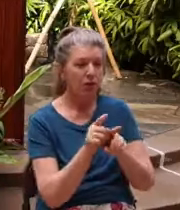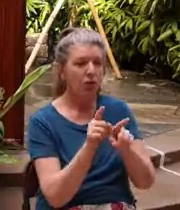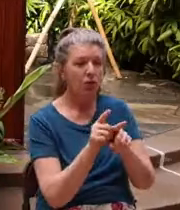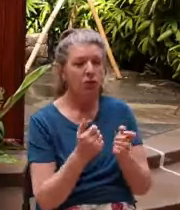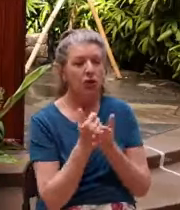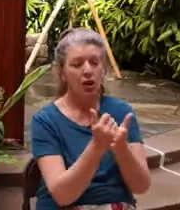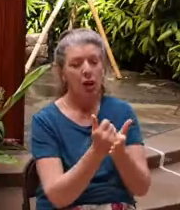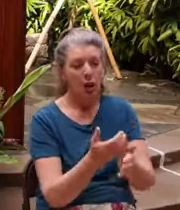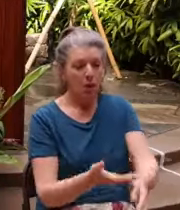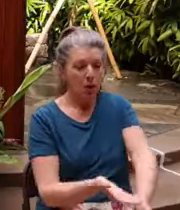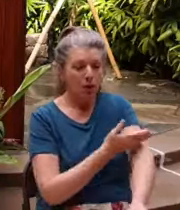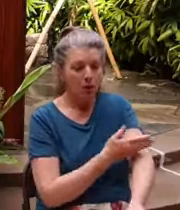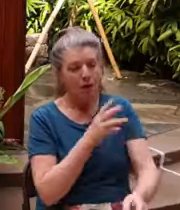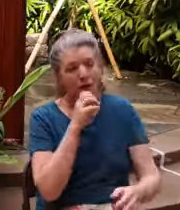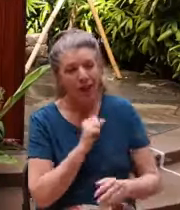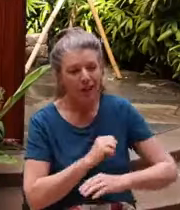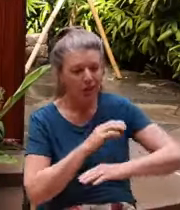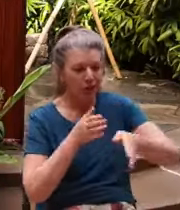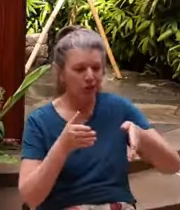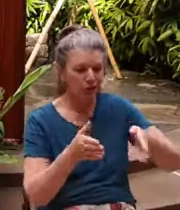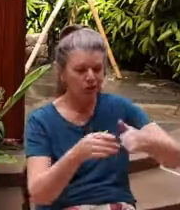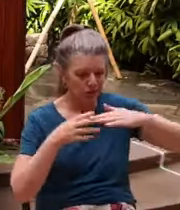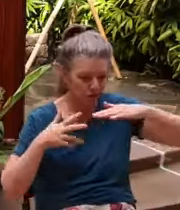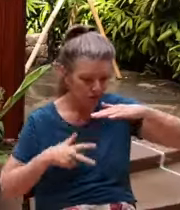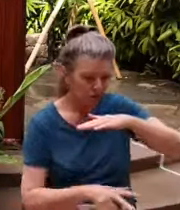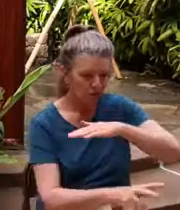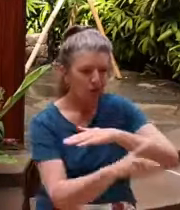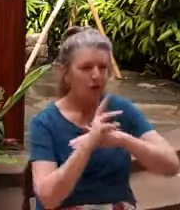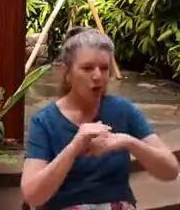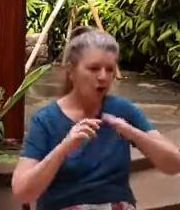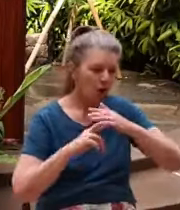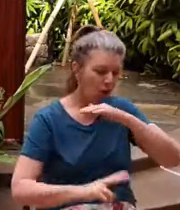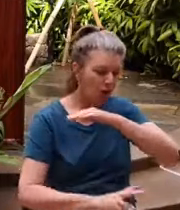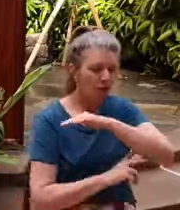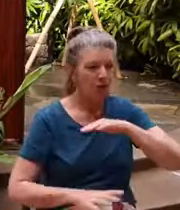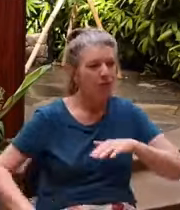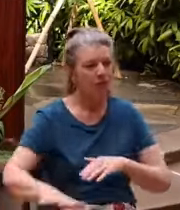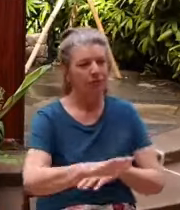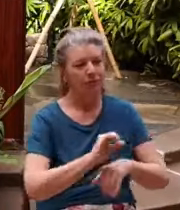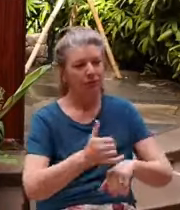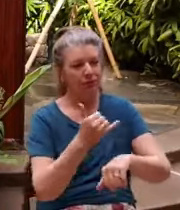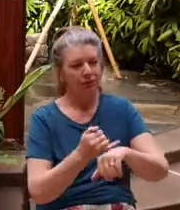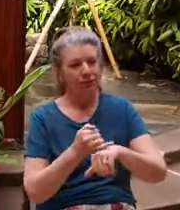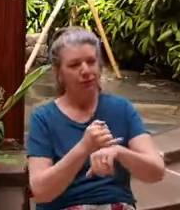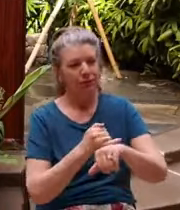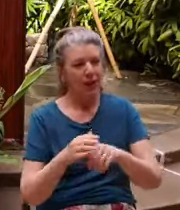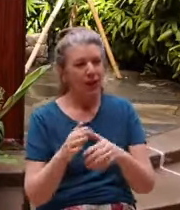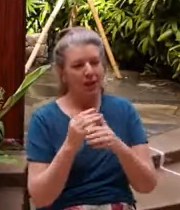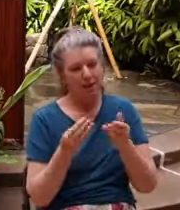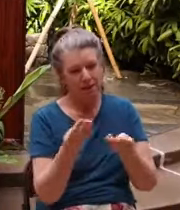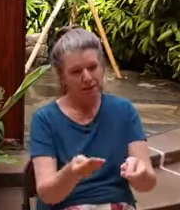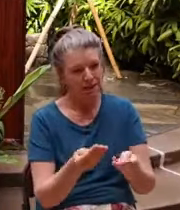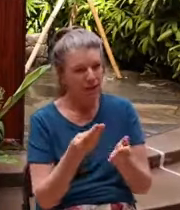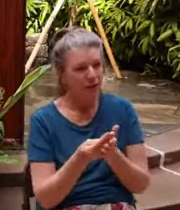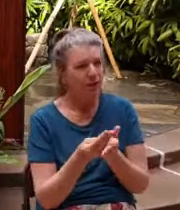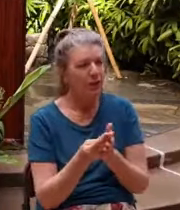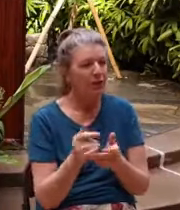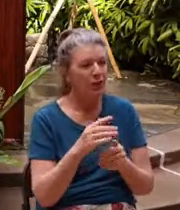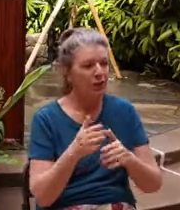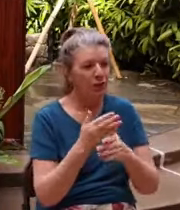aging culverts and bridges island-wide, and will fund the planning of a shared use path from Waimea to